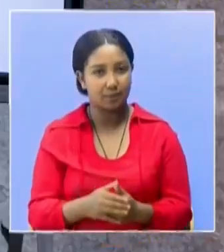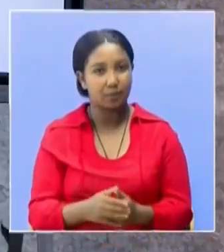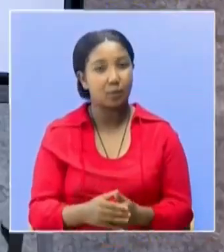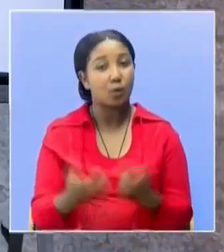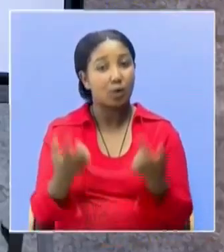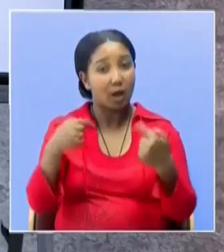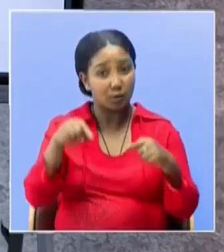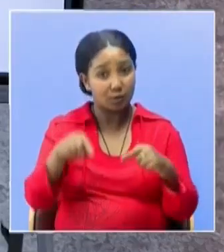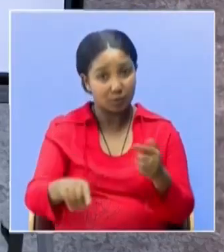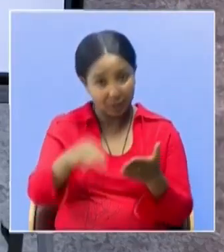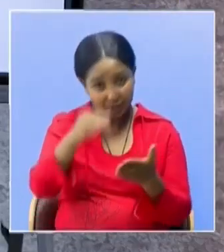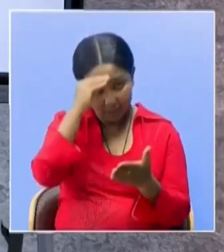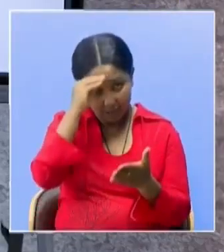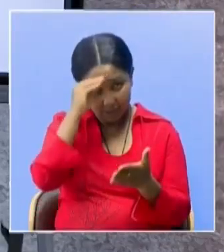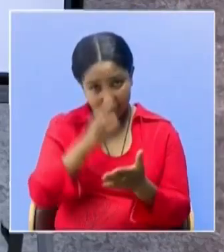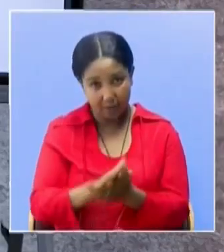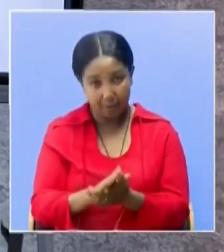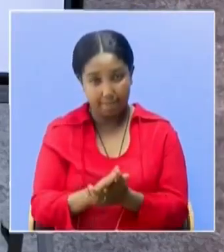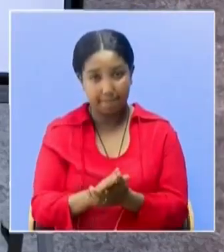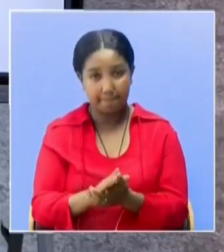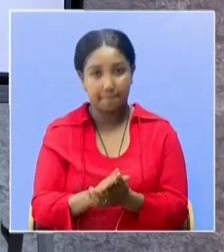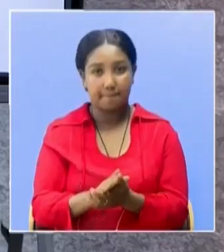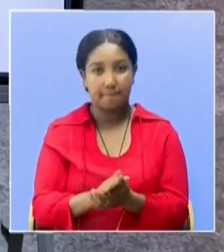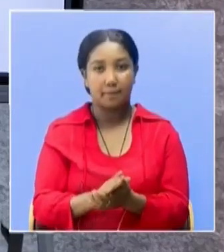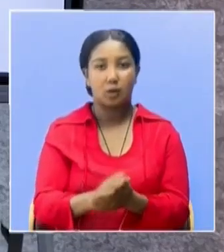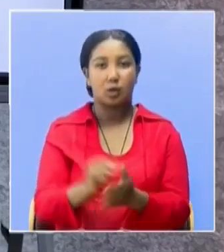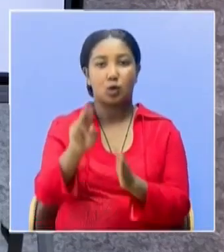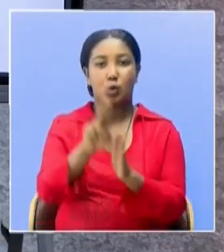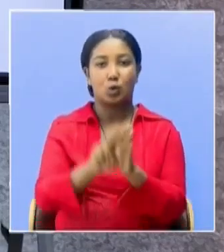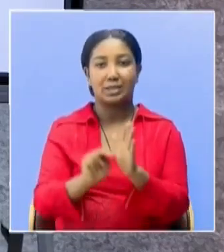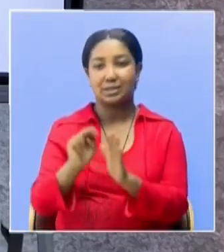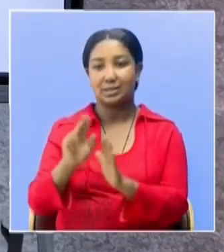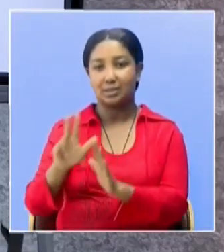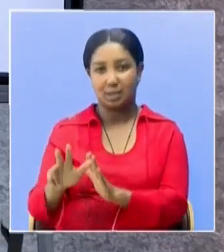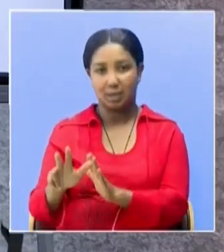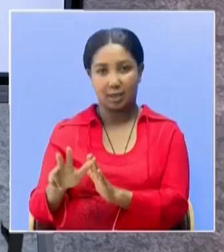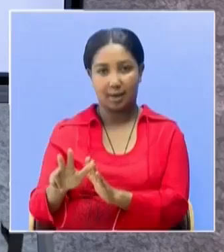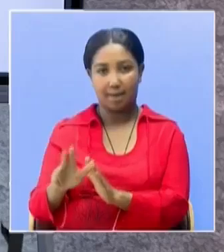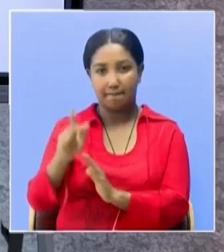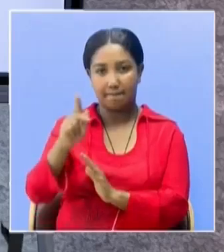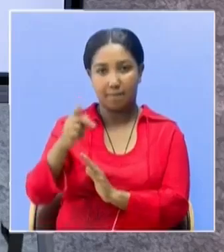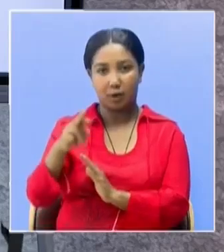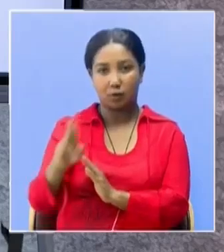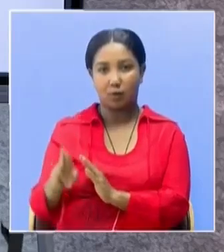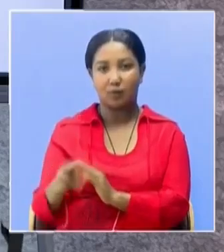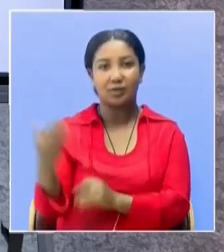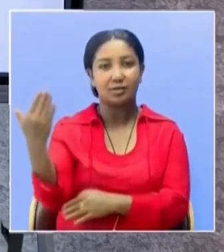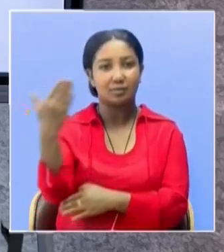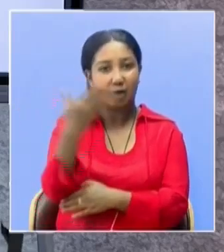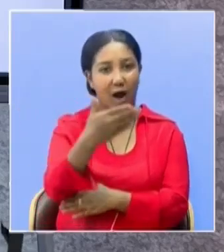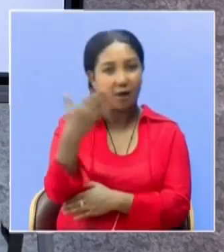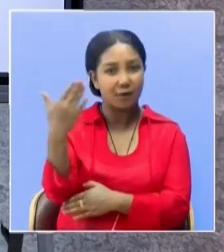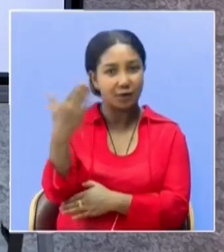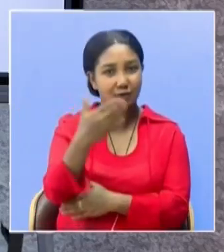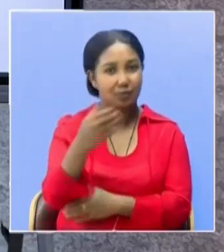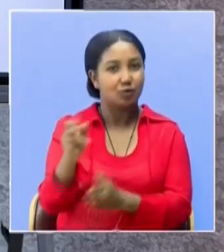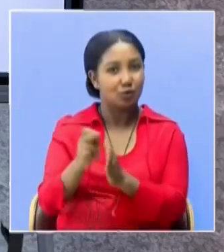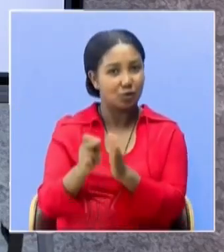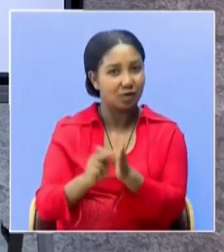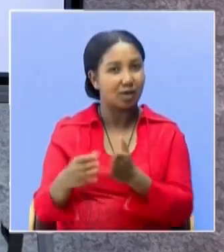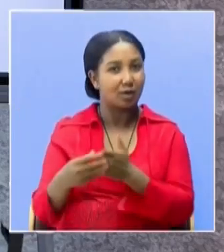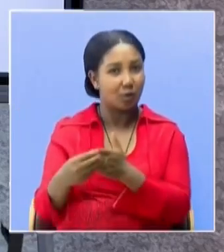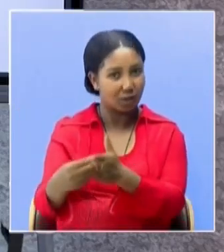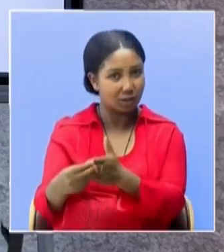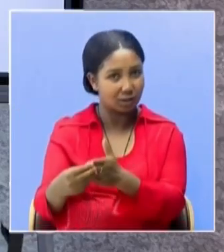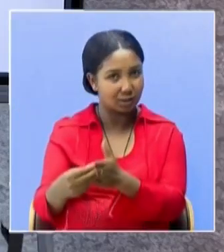comes to our lesson topic, that is Unit 3, the part of traffic rules and regulations. That